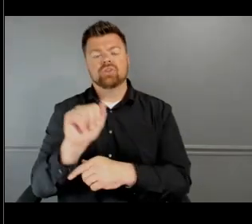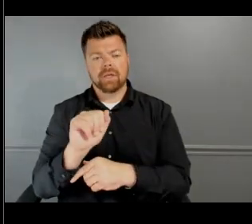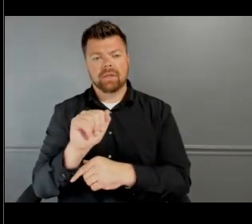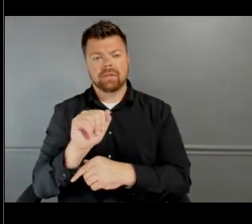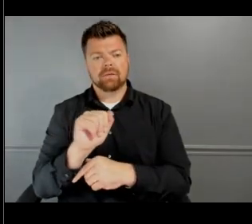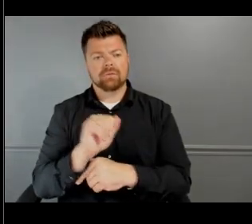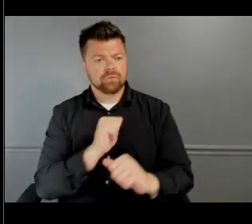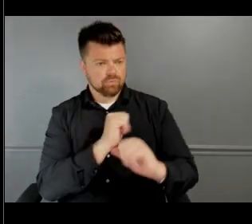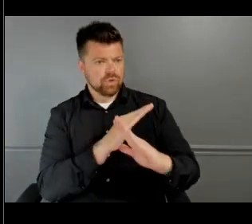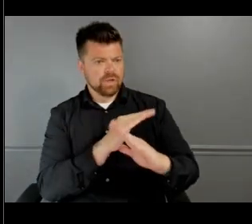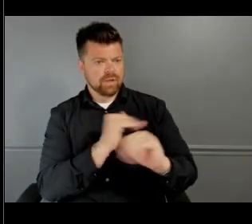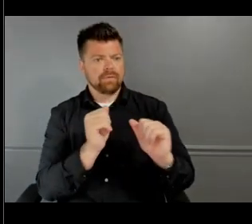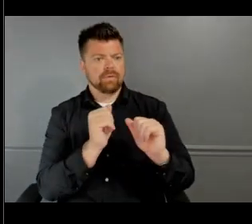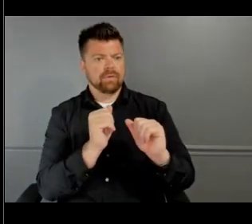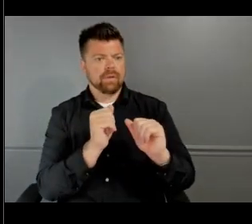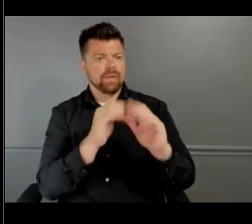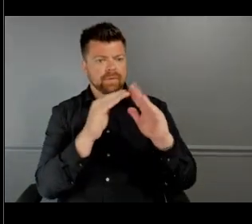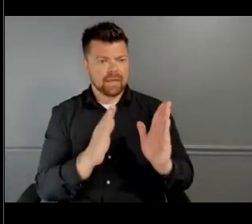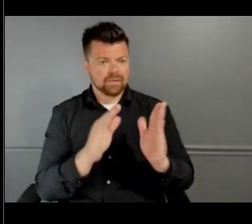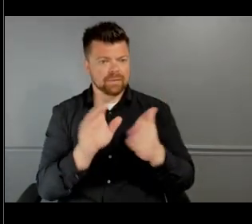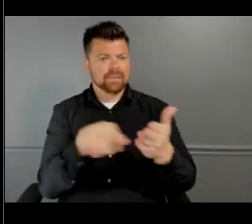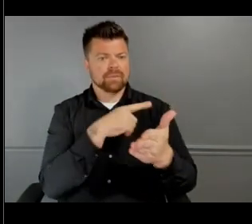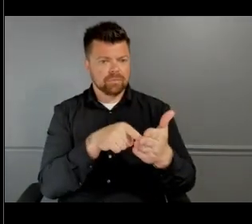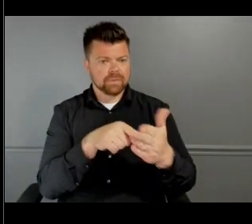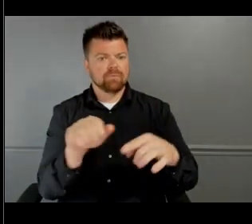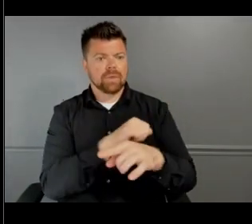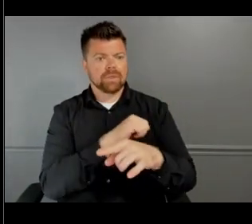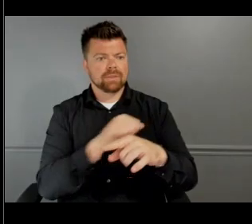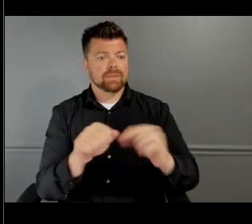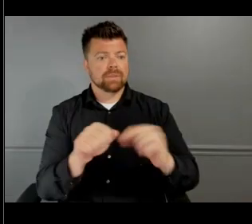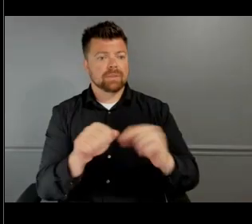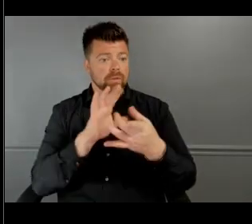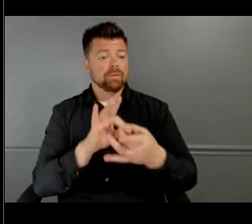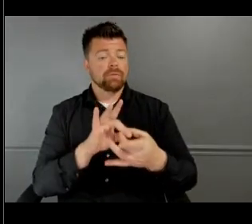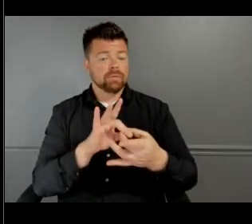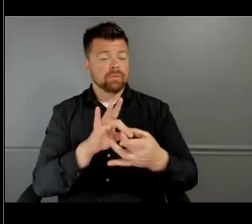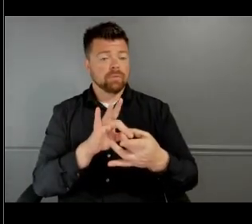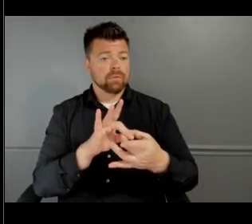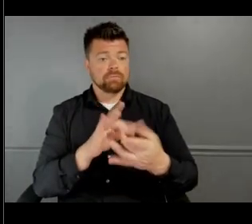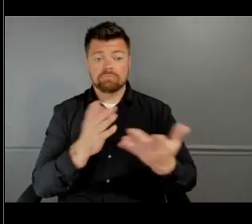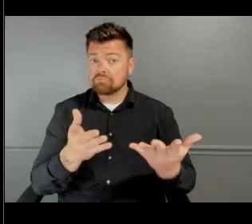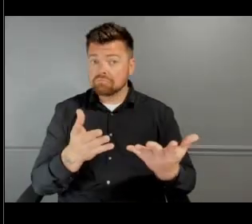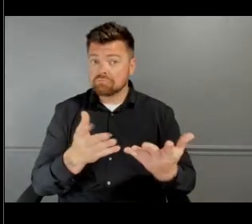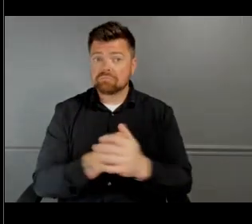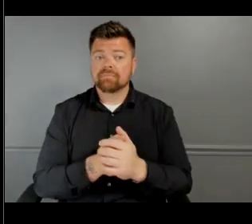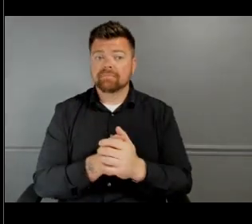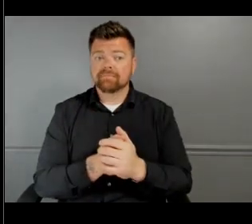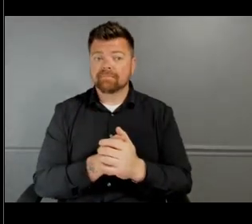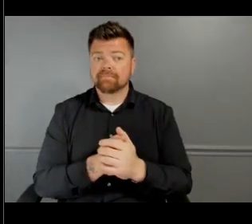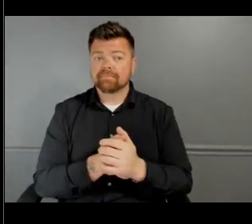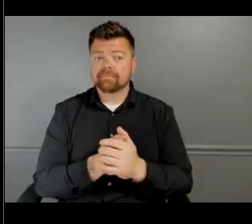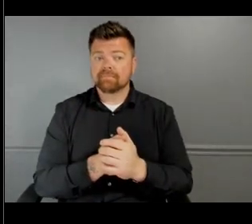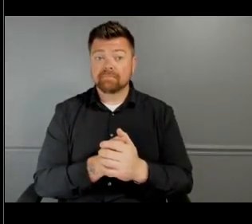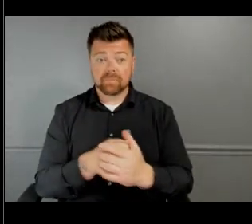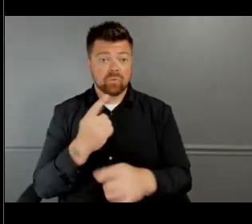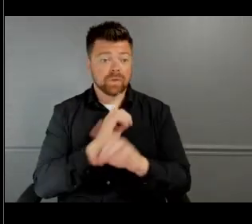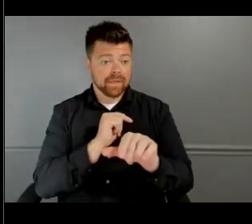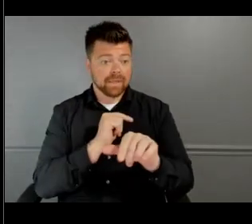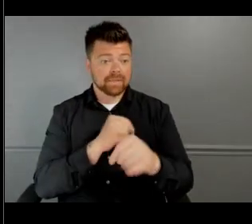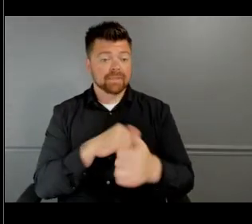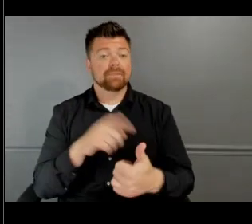FHA to prohibit housing discrimination practices based on, and the correct